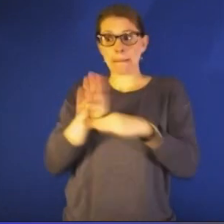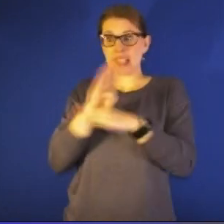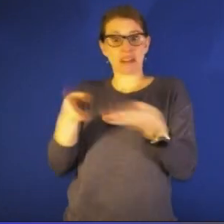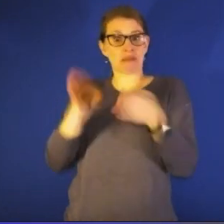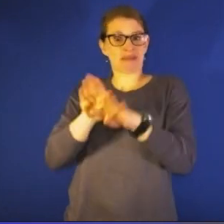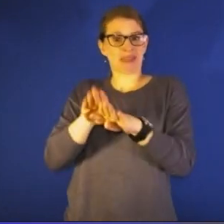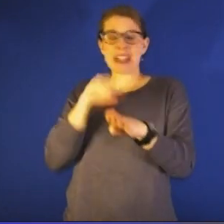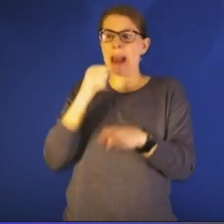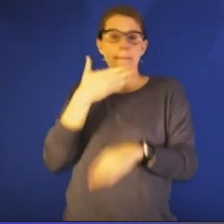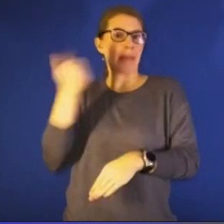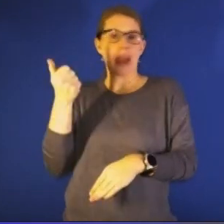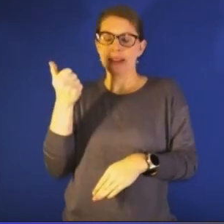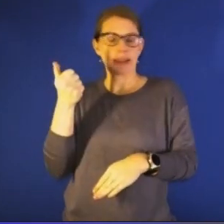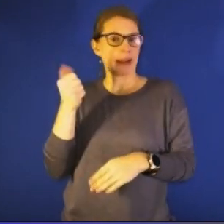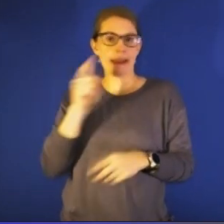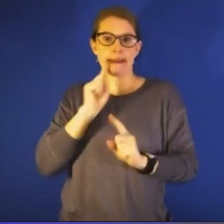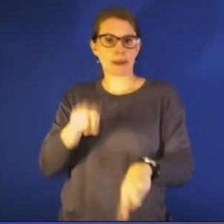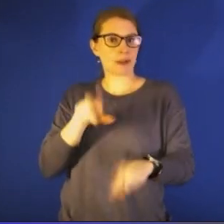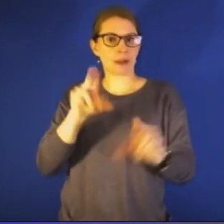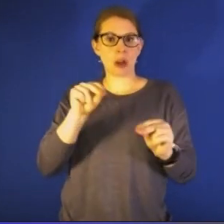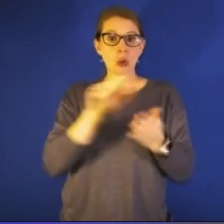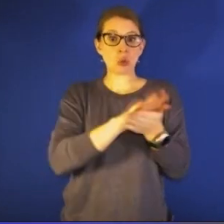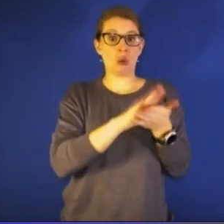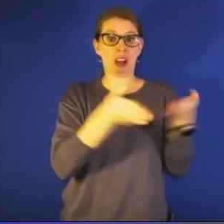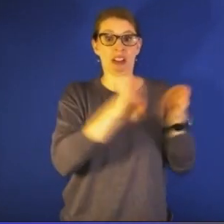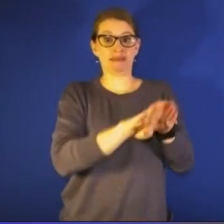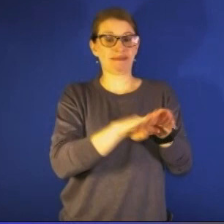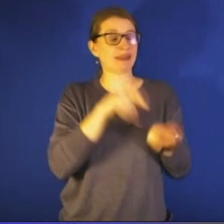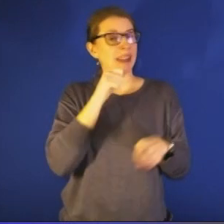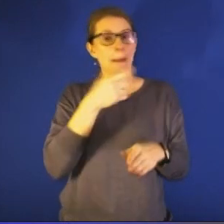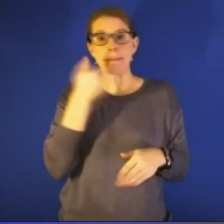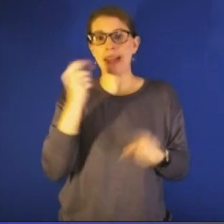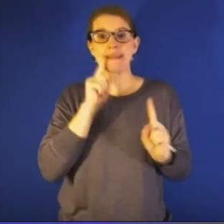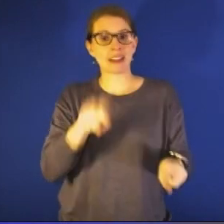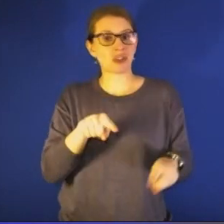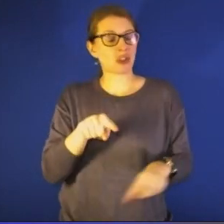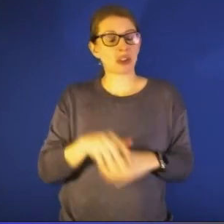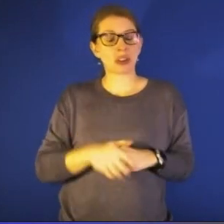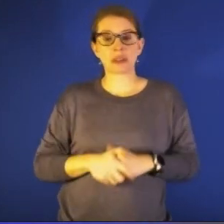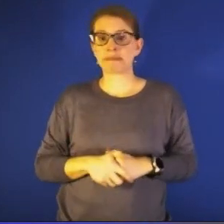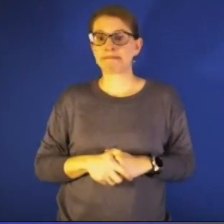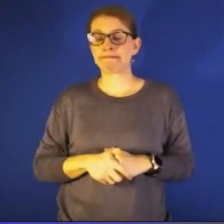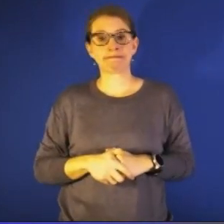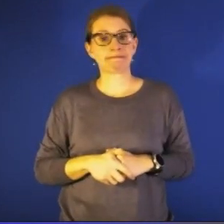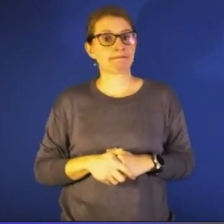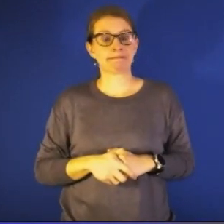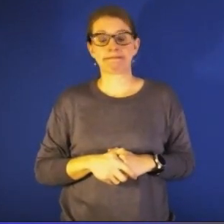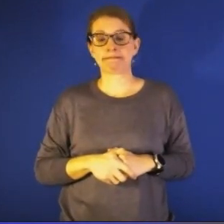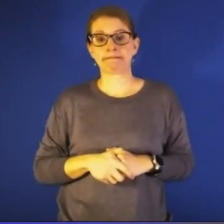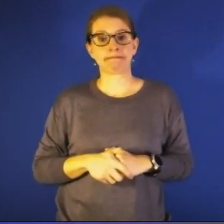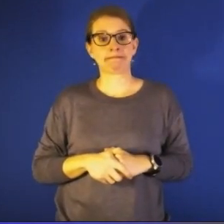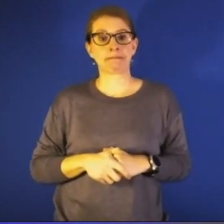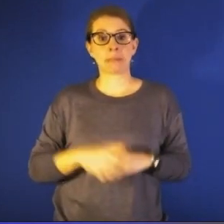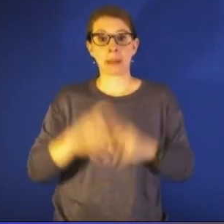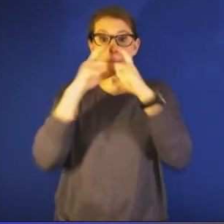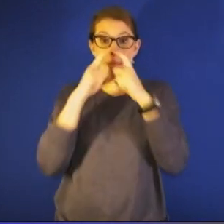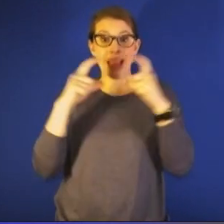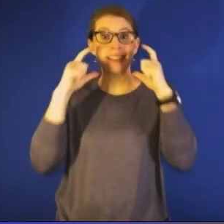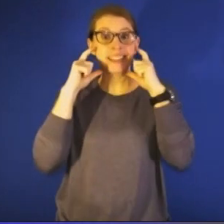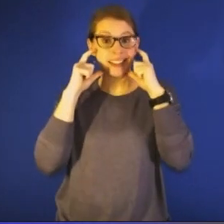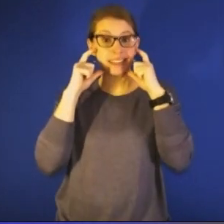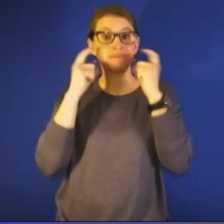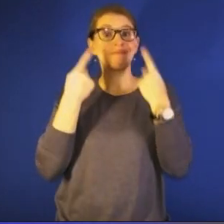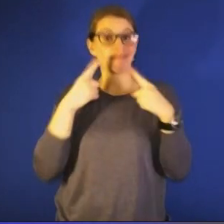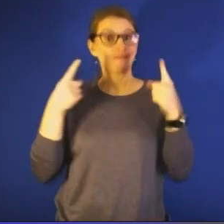answer. Turning off schools, we heard yesterday, we had the CMH folks on with us, and, not the best answer. Masking